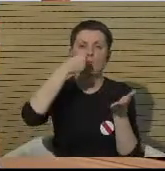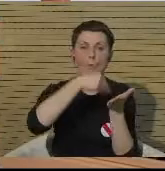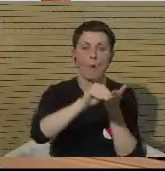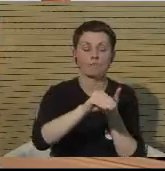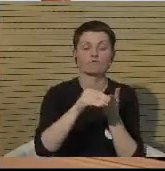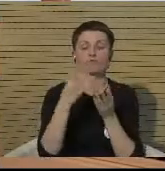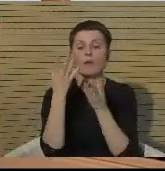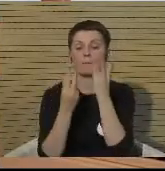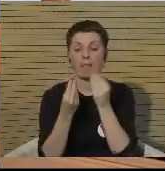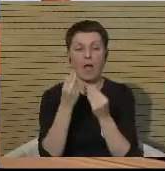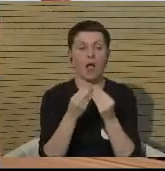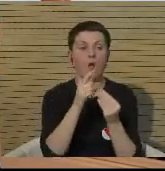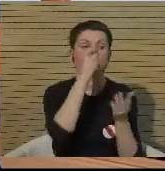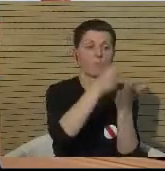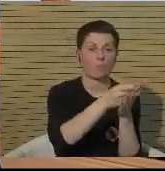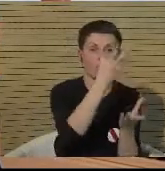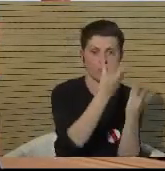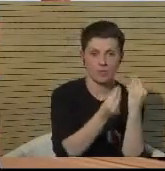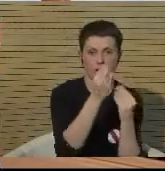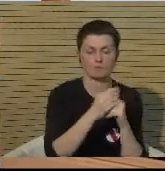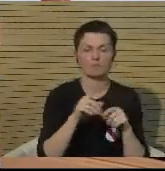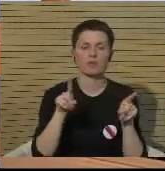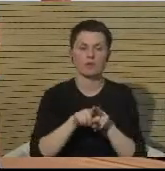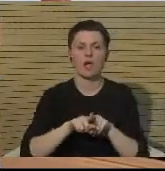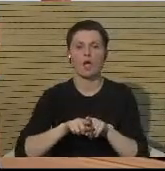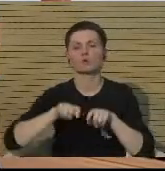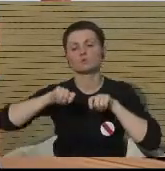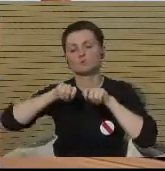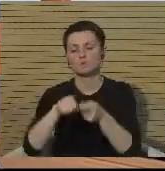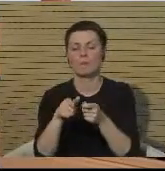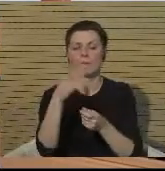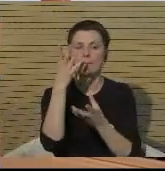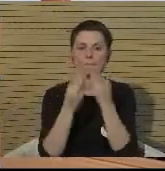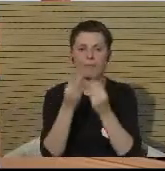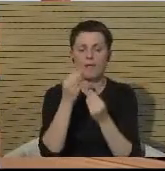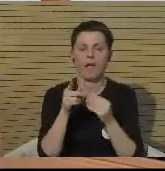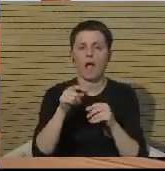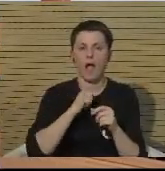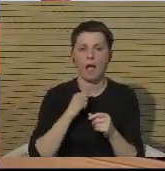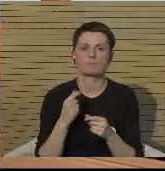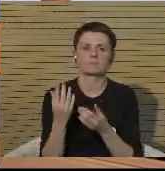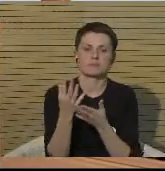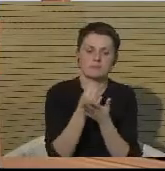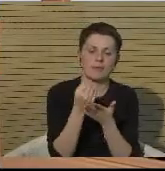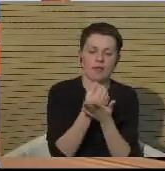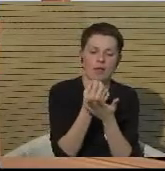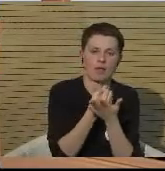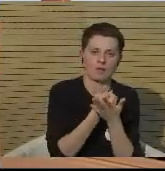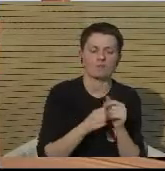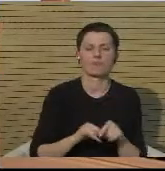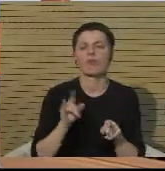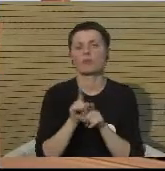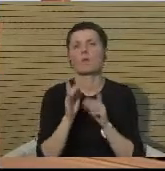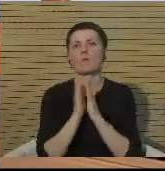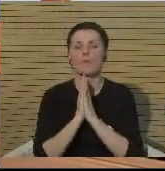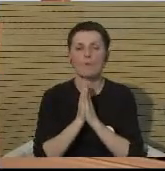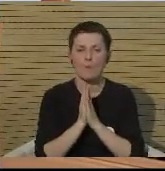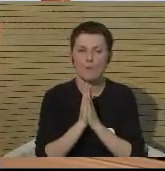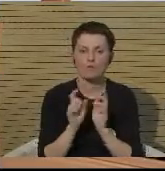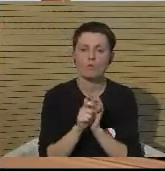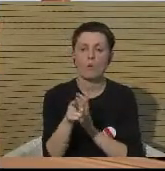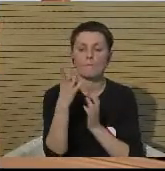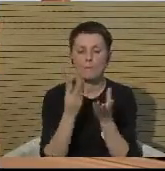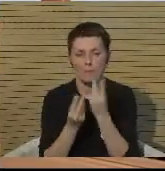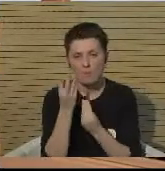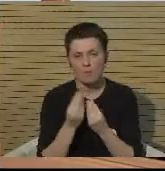separated the milk from the very essence of it. Later on, we went to a store to pay for the milk, and we made